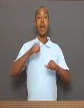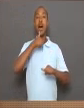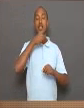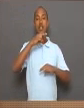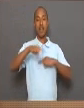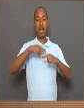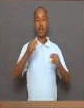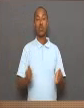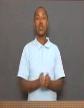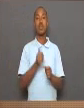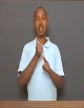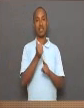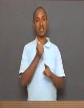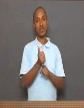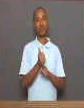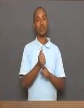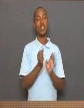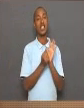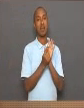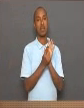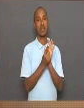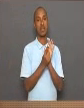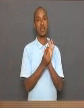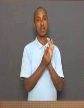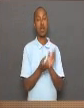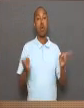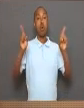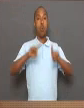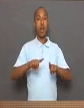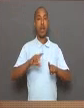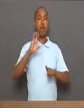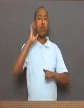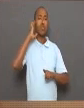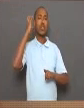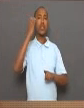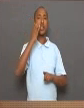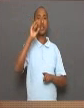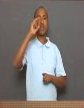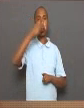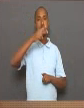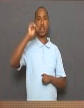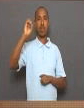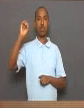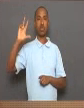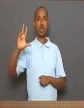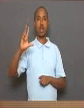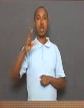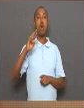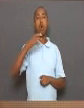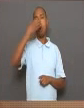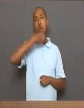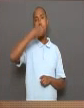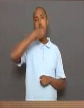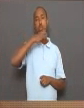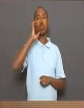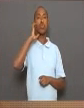with metals. For example, when concentrated nitric acid or hot